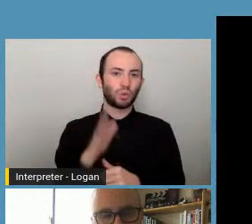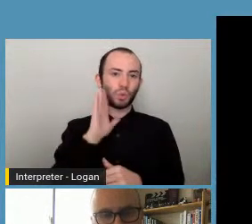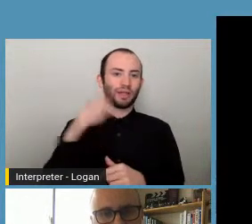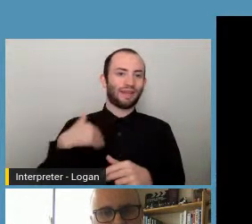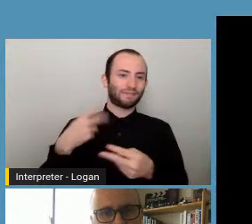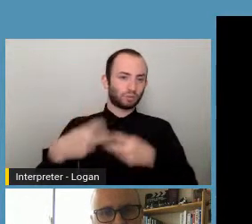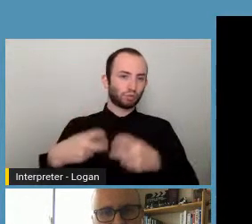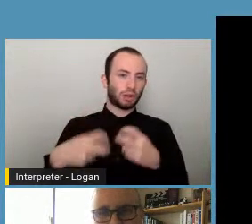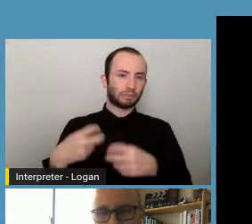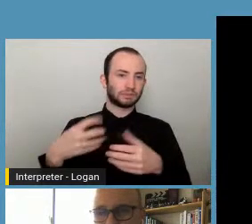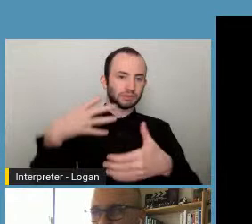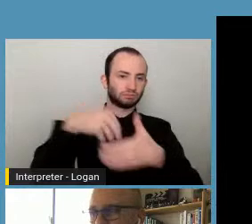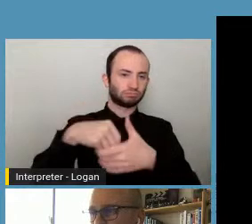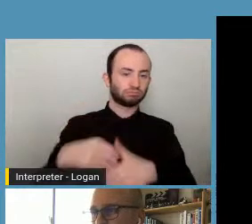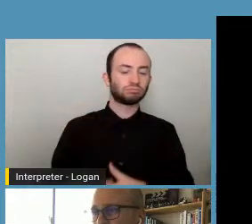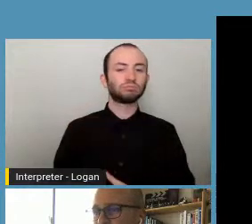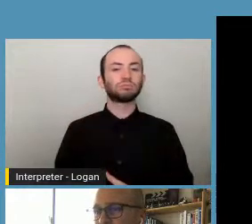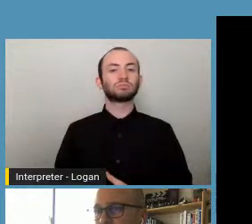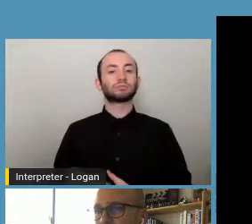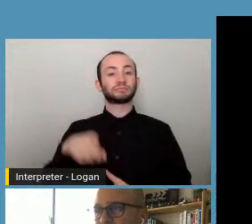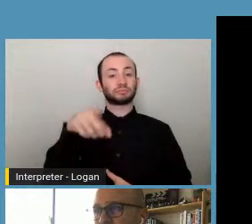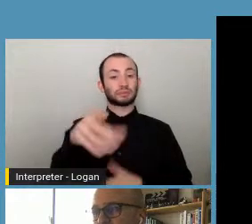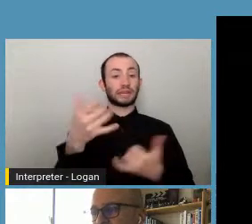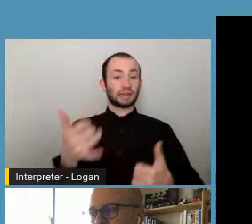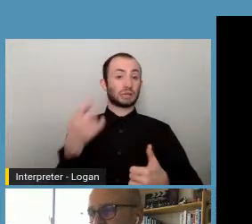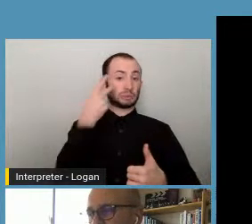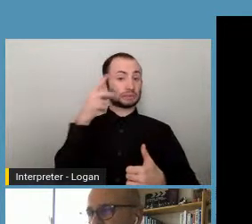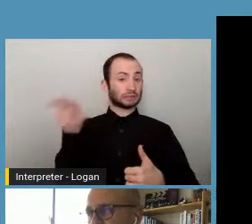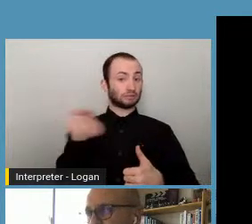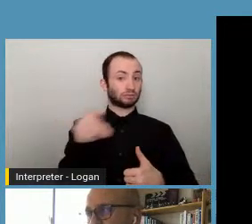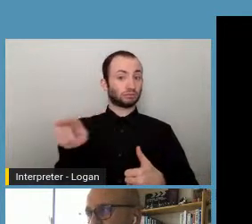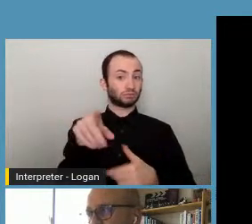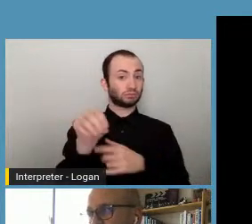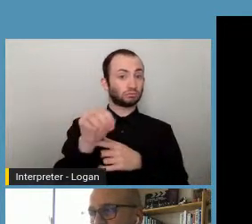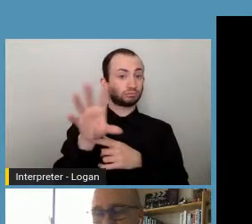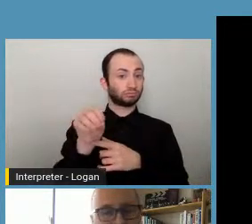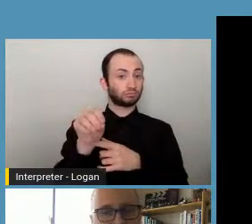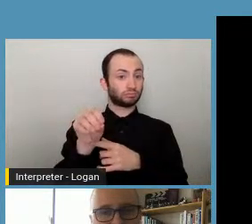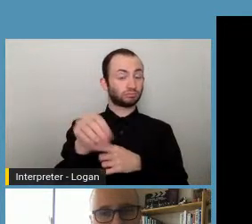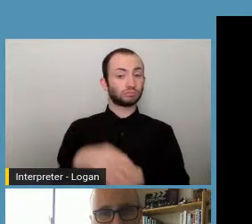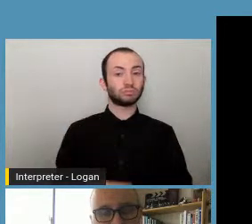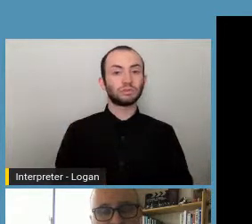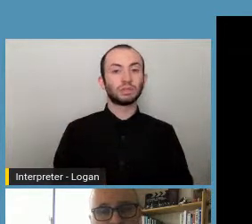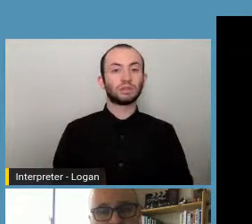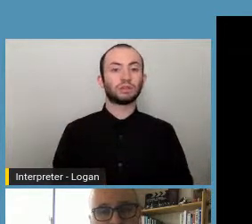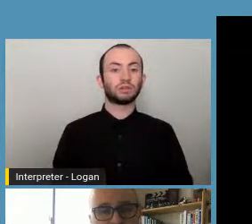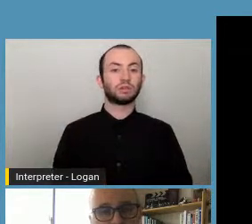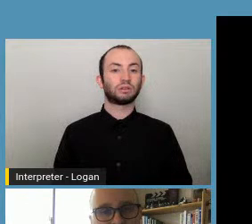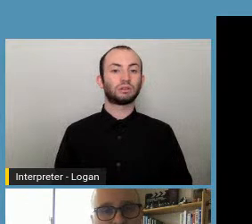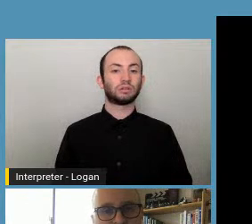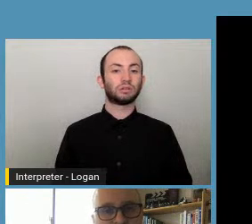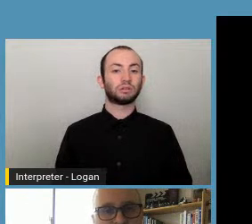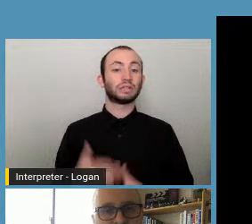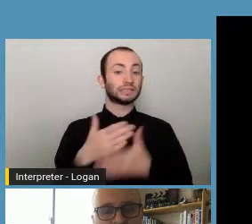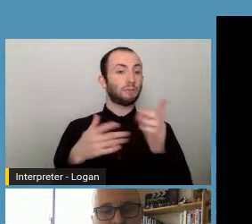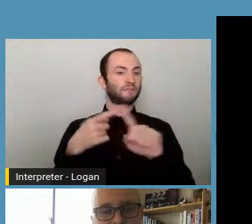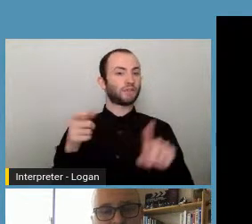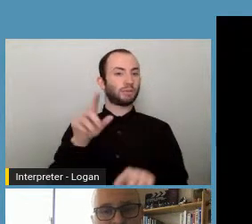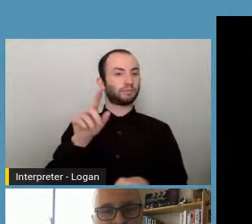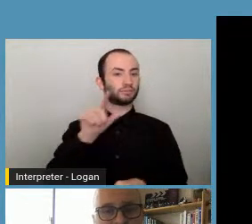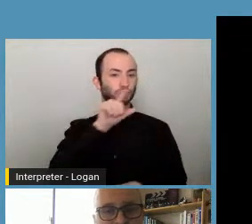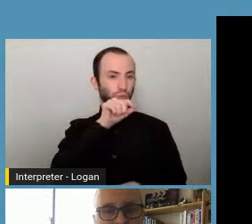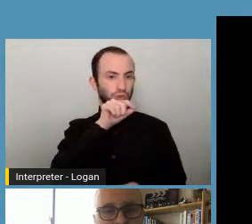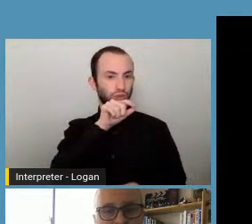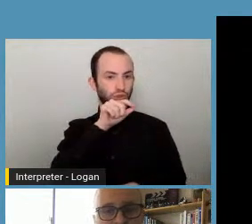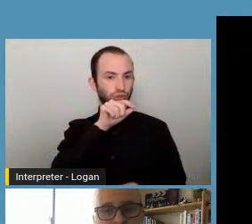go. These are some screenshots we'll go through really quickly. So this is, some screenshots of Twitter and showing